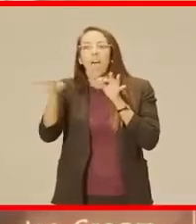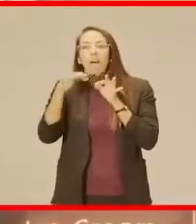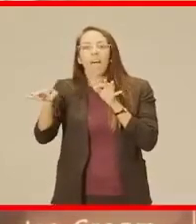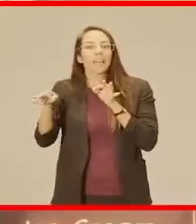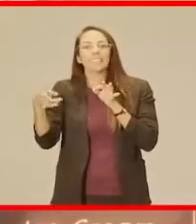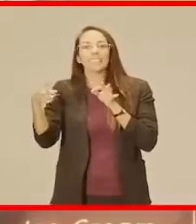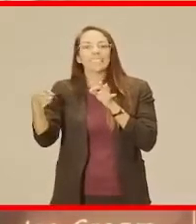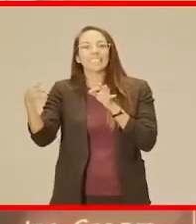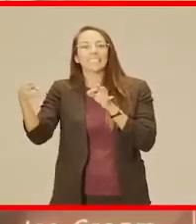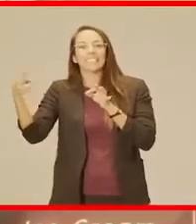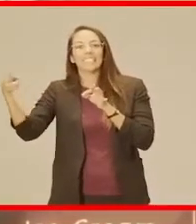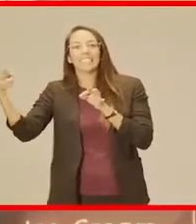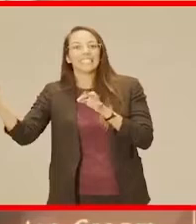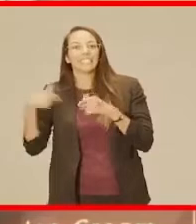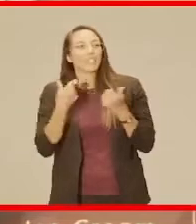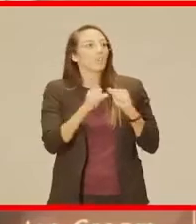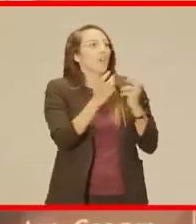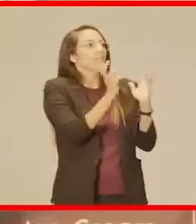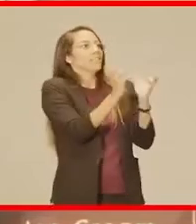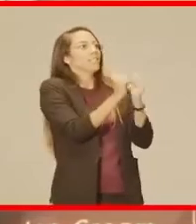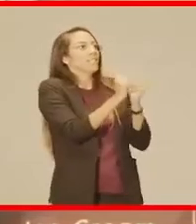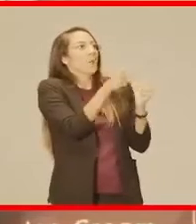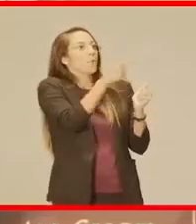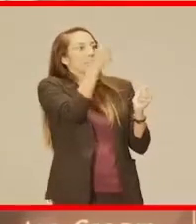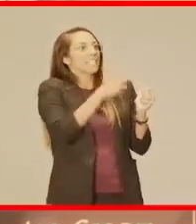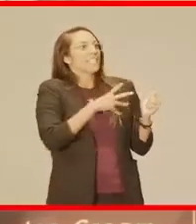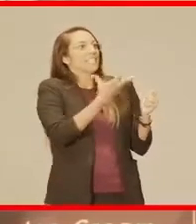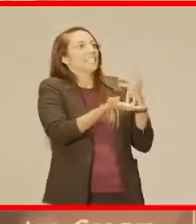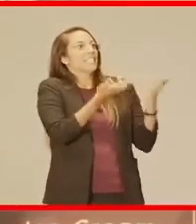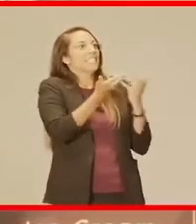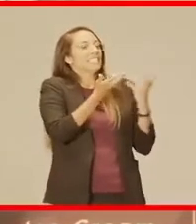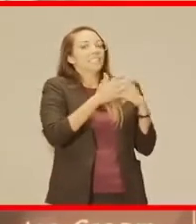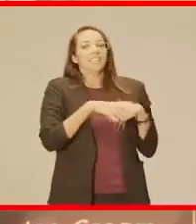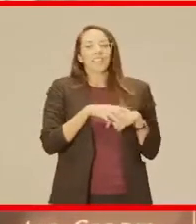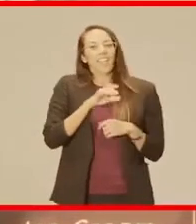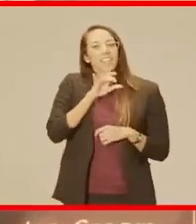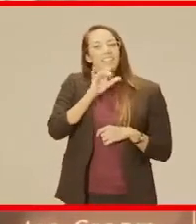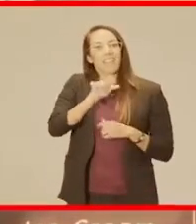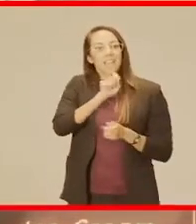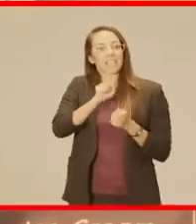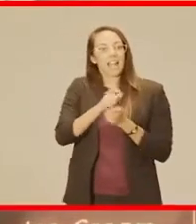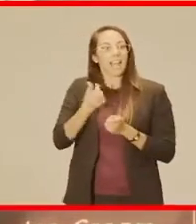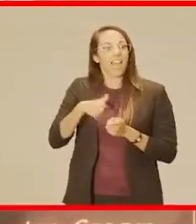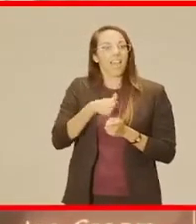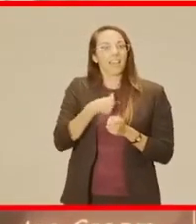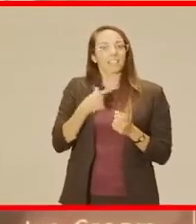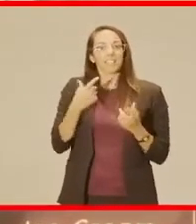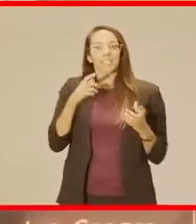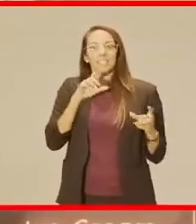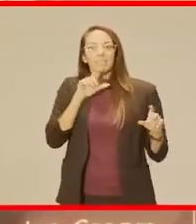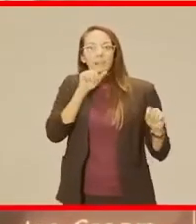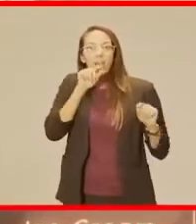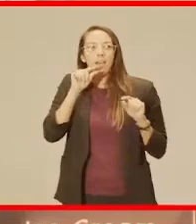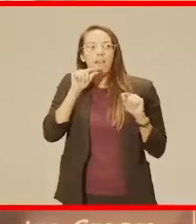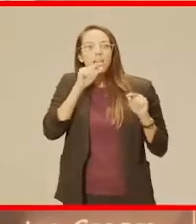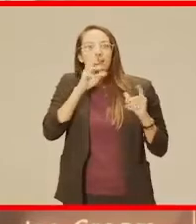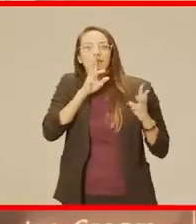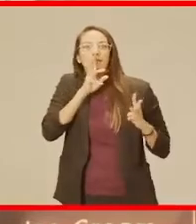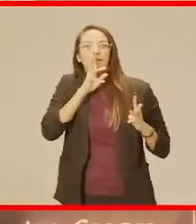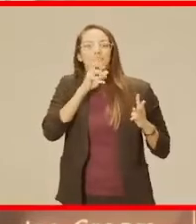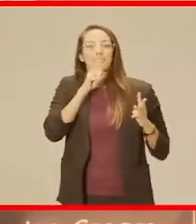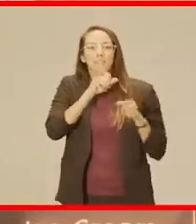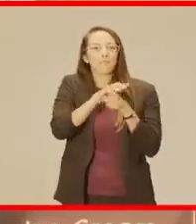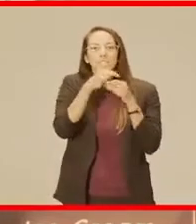when talking to him. That is exactly what a lot of people with disabilities deal with. They have a